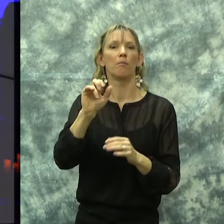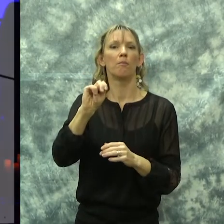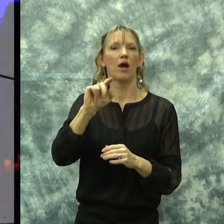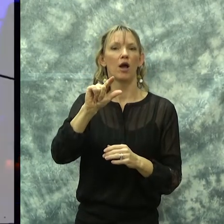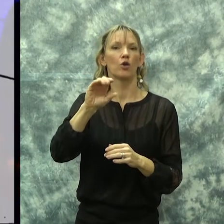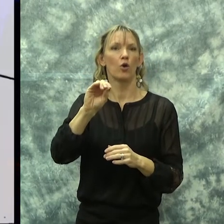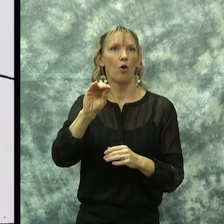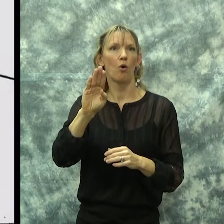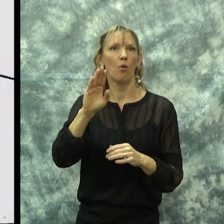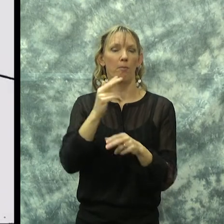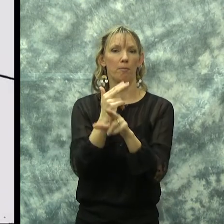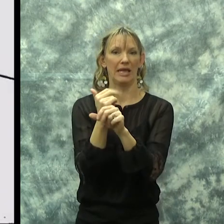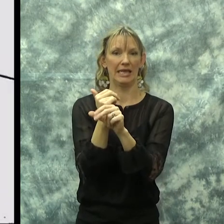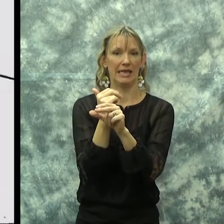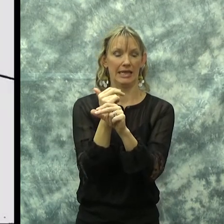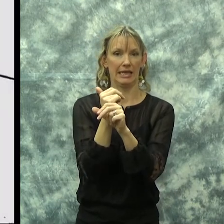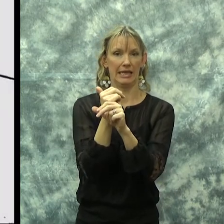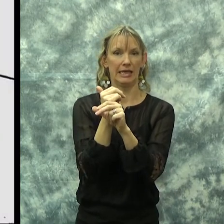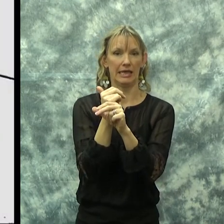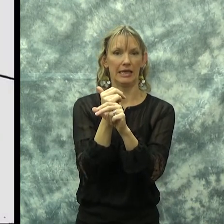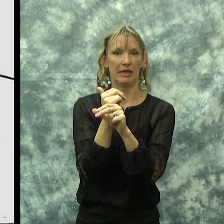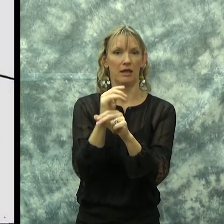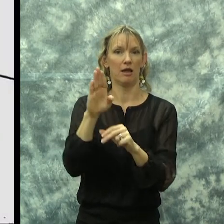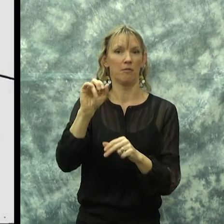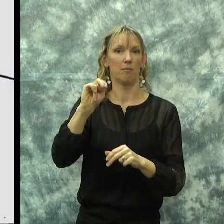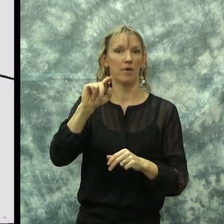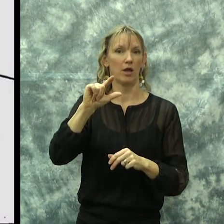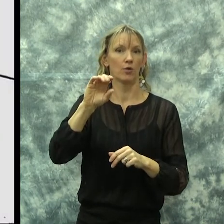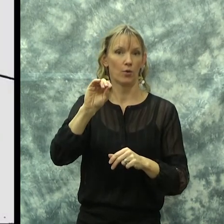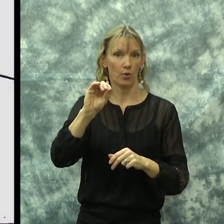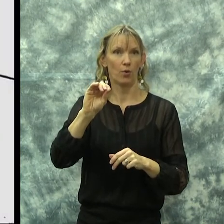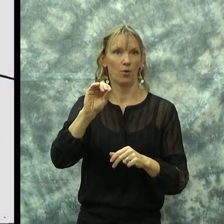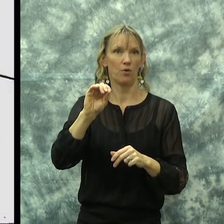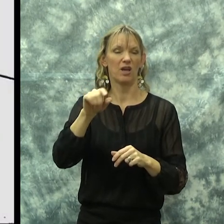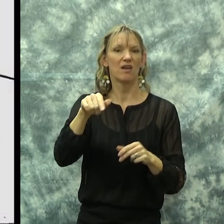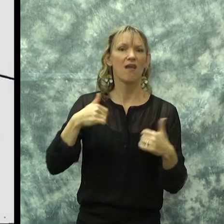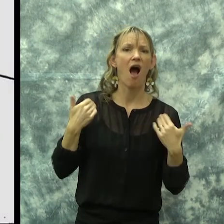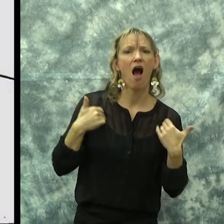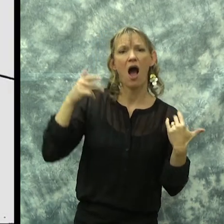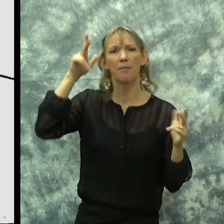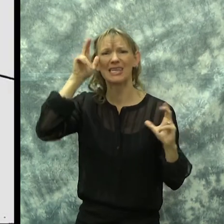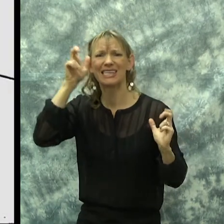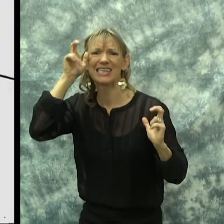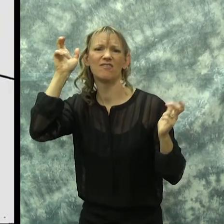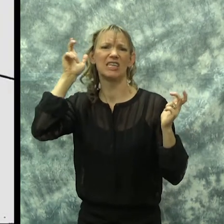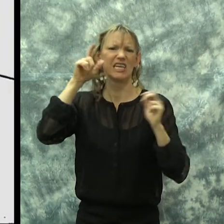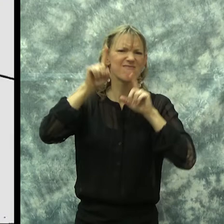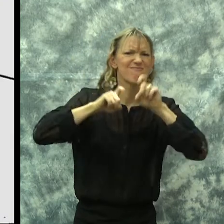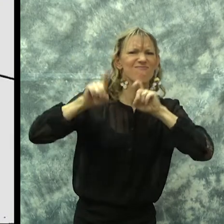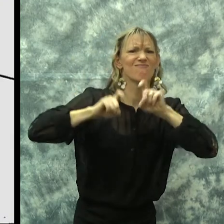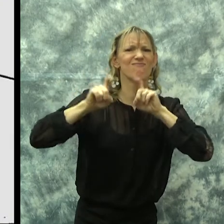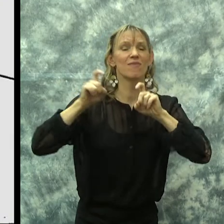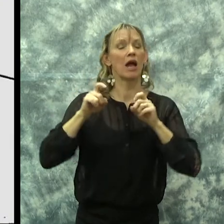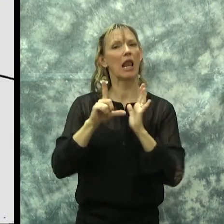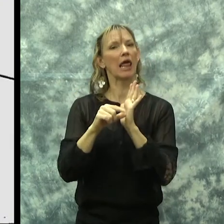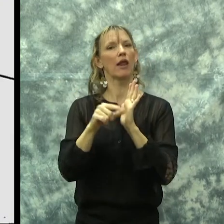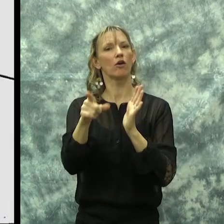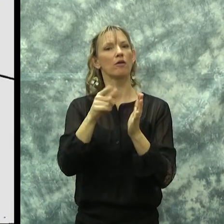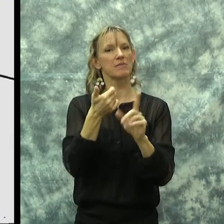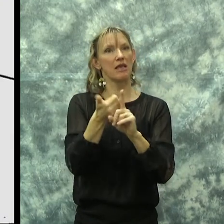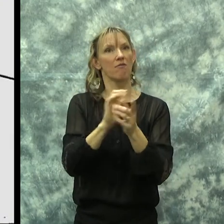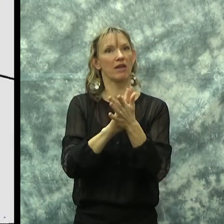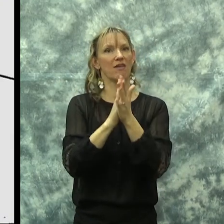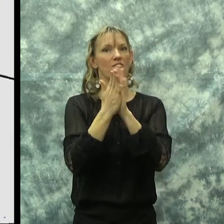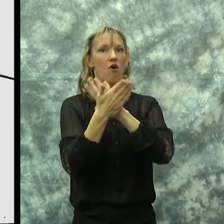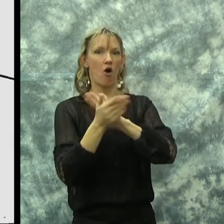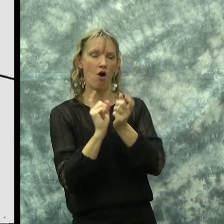Bongo Bunny. Isn't that a great name? There's Bongo, young, mischievous, and full of questions. He would later